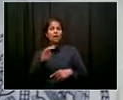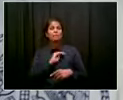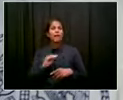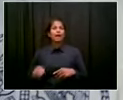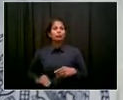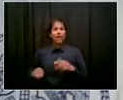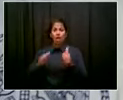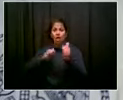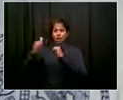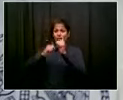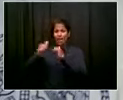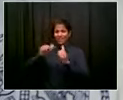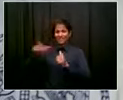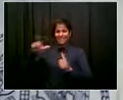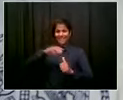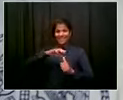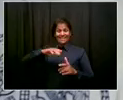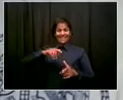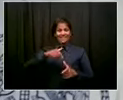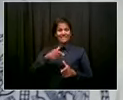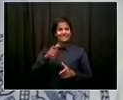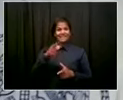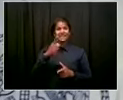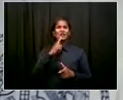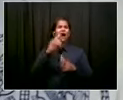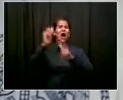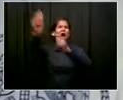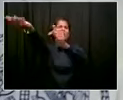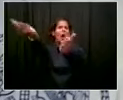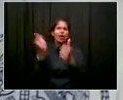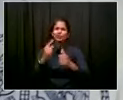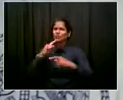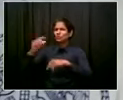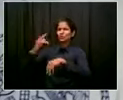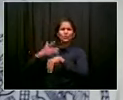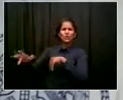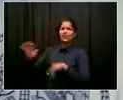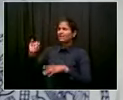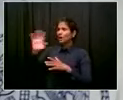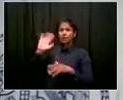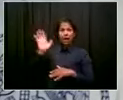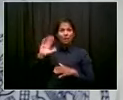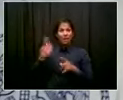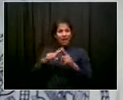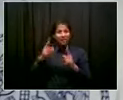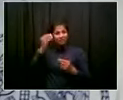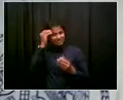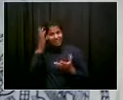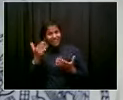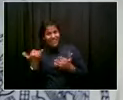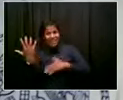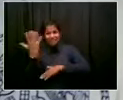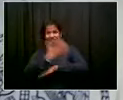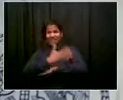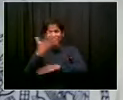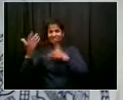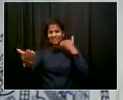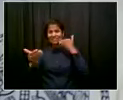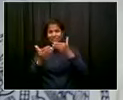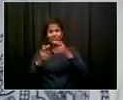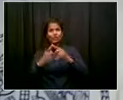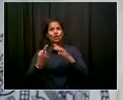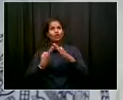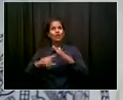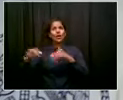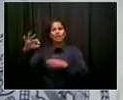early in the process many times but we are now only five days away from early voting so i wonder uh your state